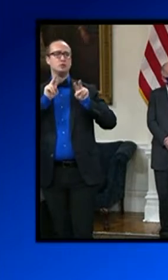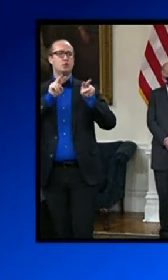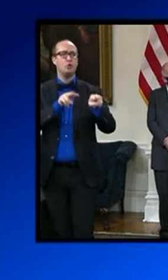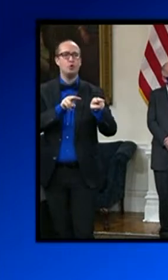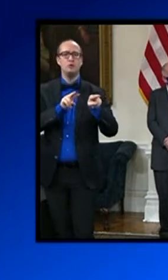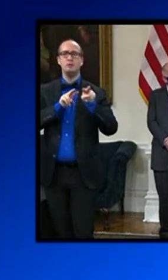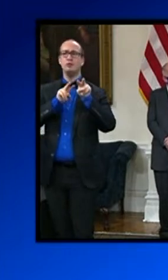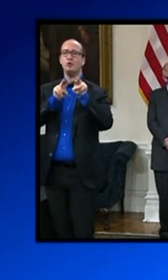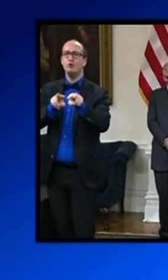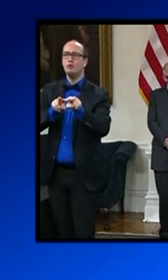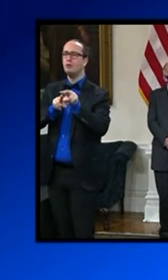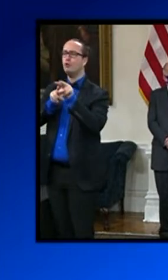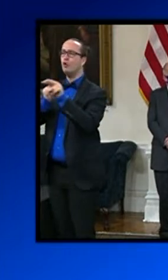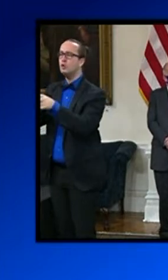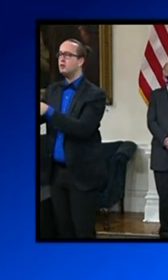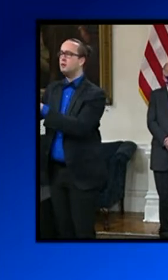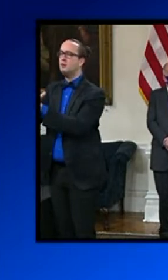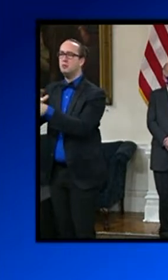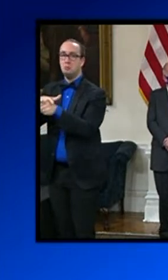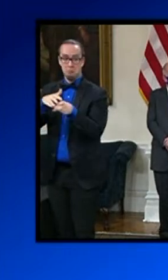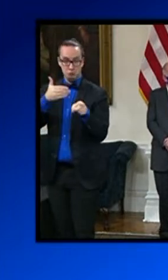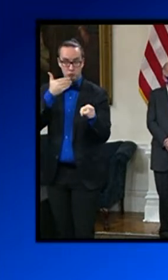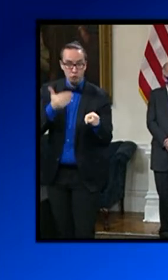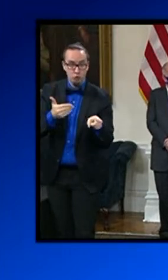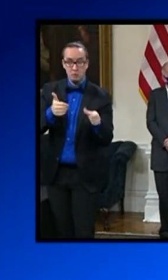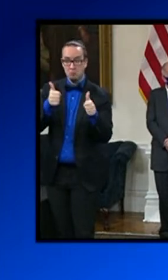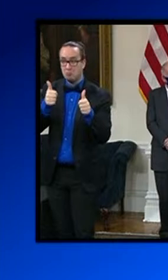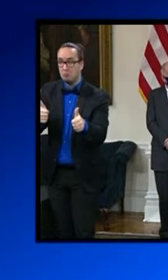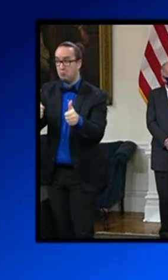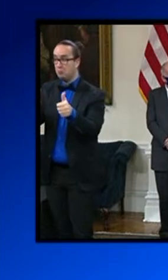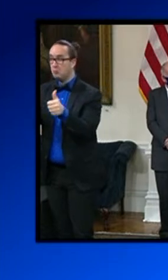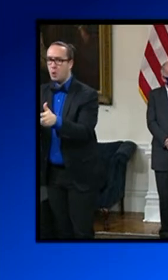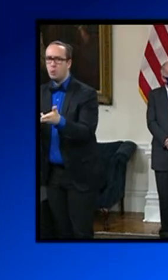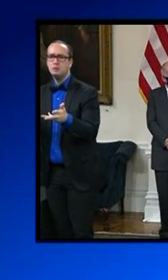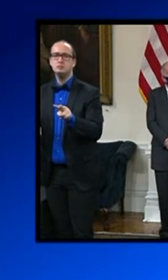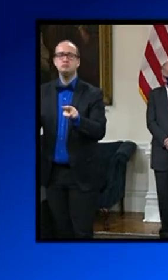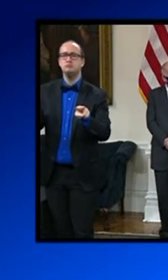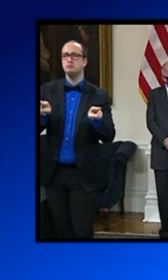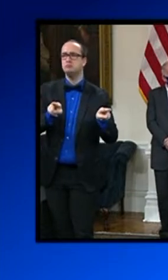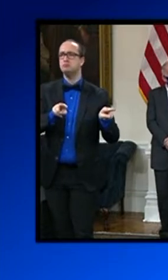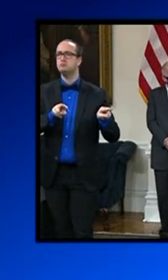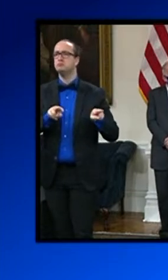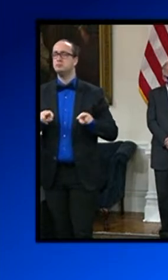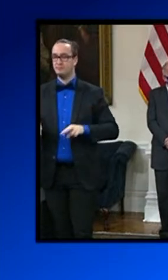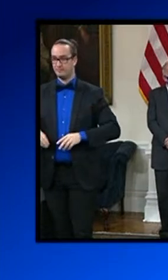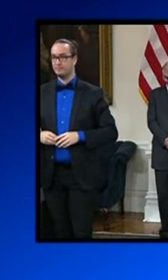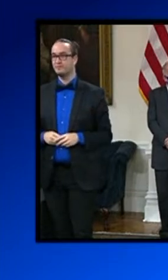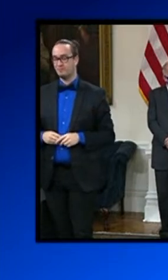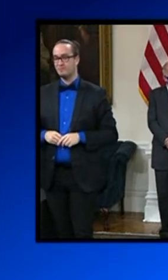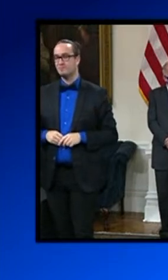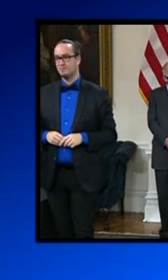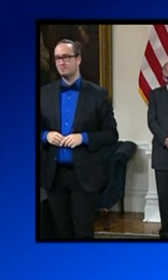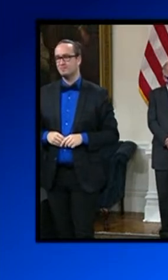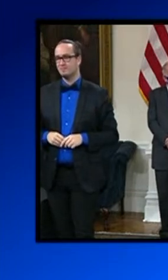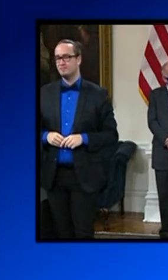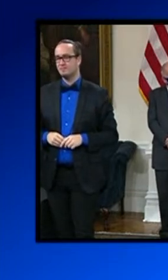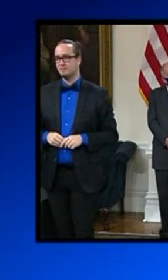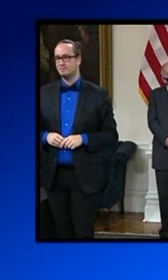support plan is developed. All information will be consolidated by the task force and a plan will be developed for